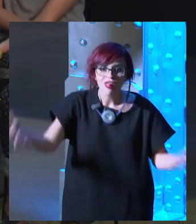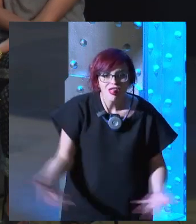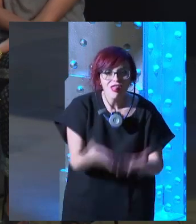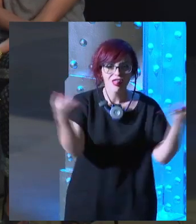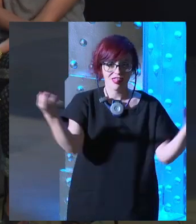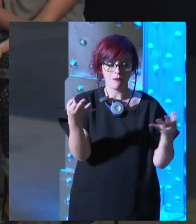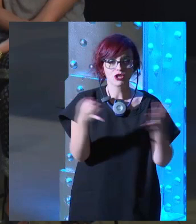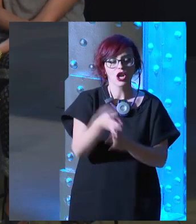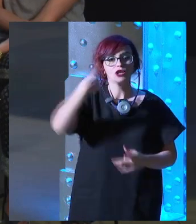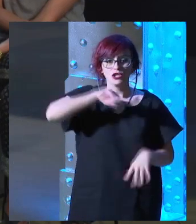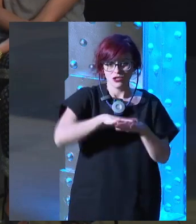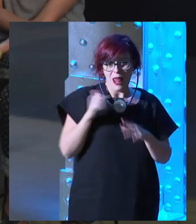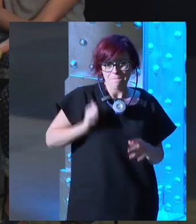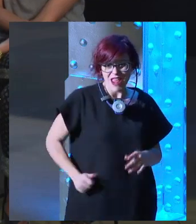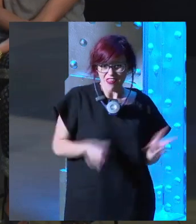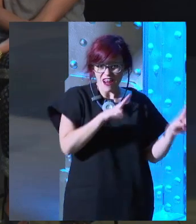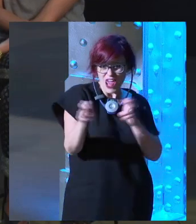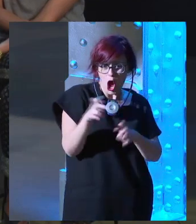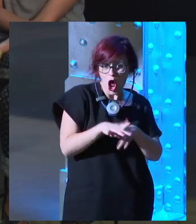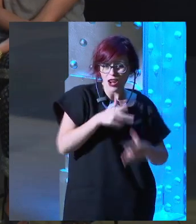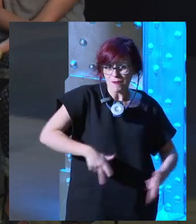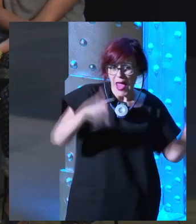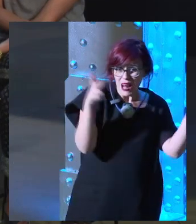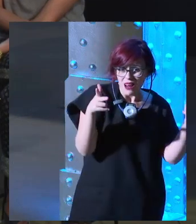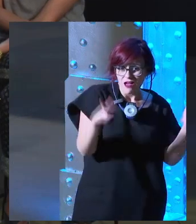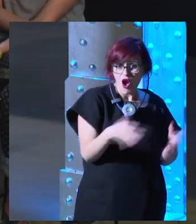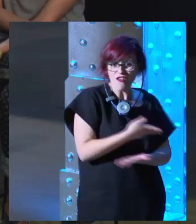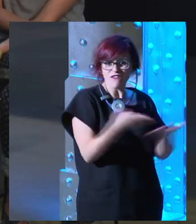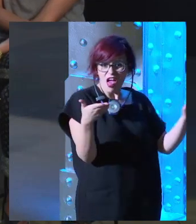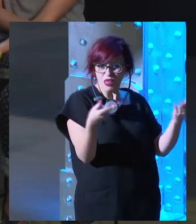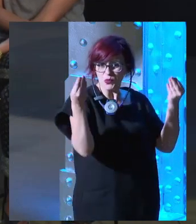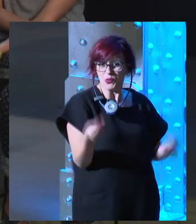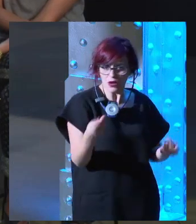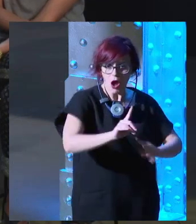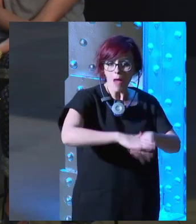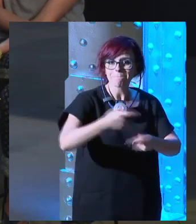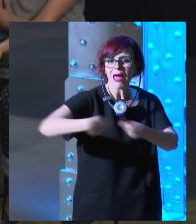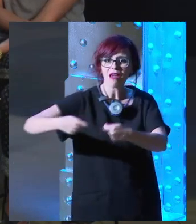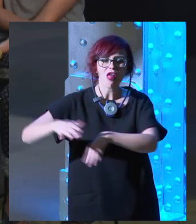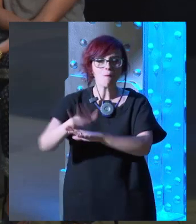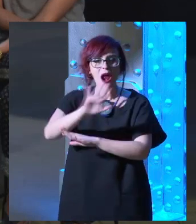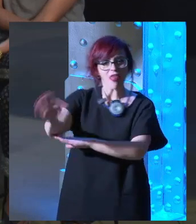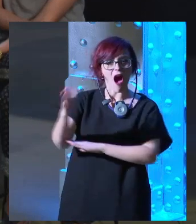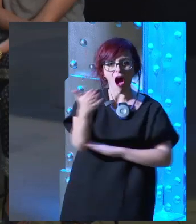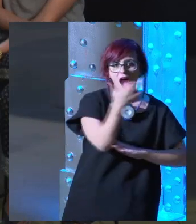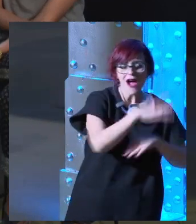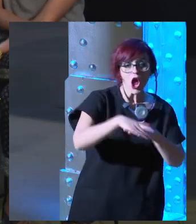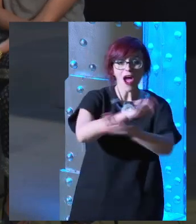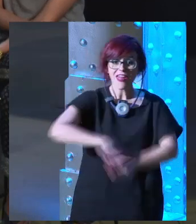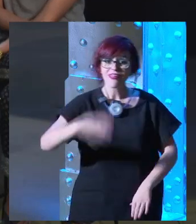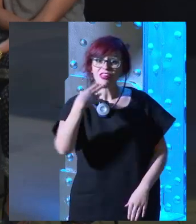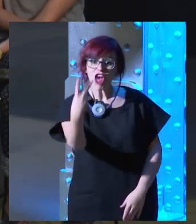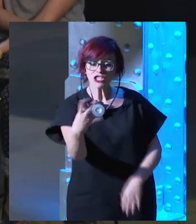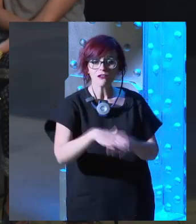oh no, we're just democratic, it's just the market, kids don't need this stuff, just give you a 2-year-old the iPad, everything is fine. It's not